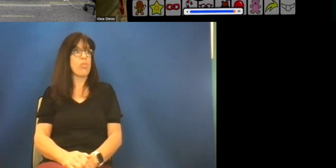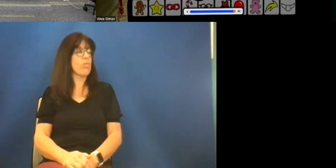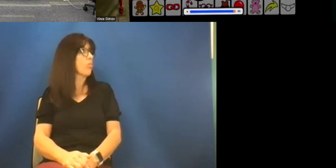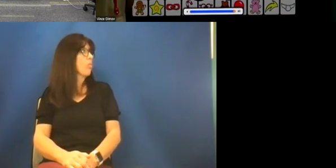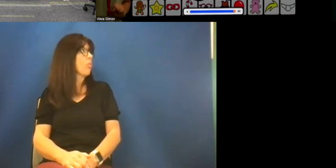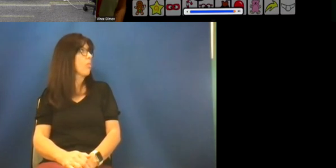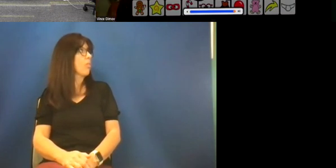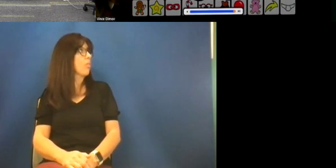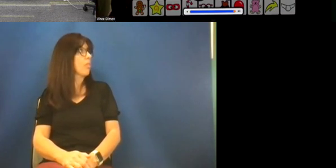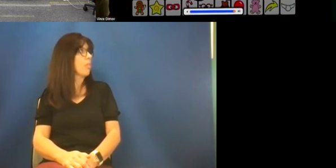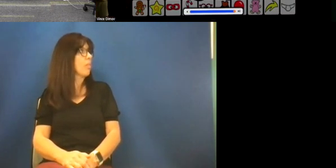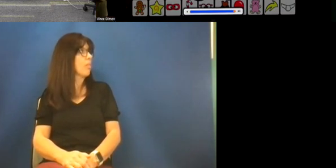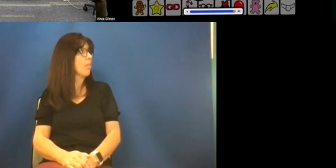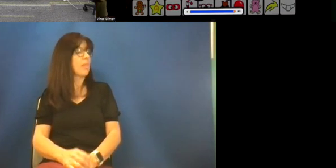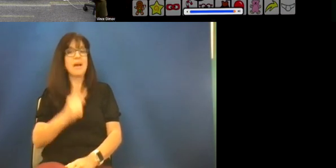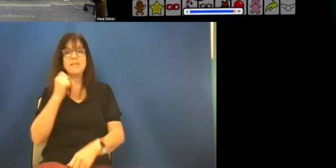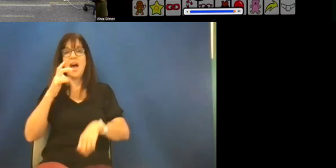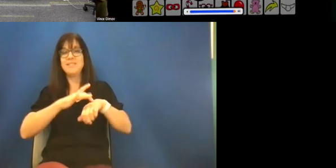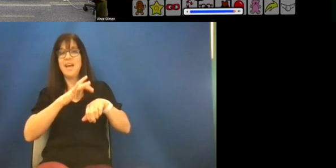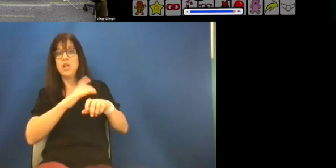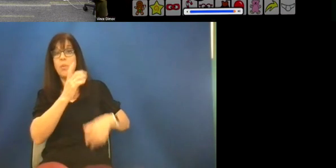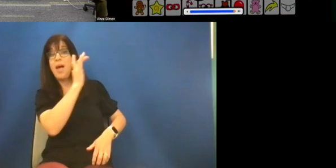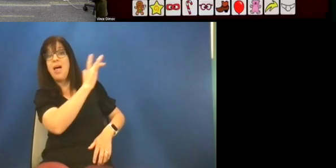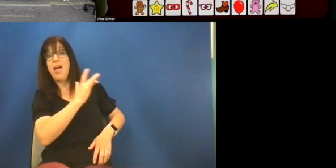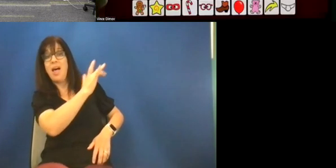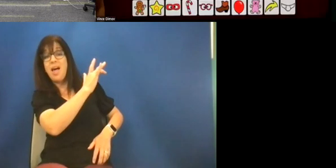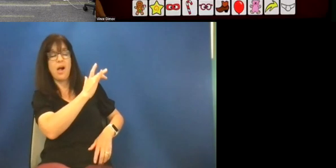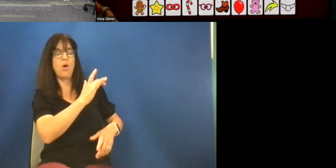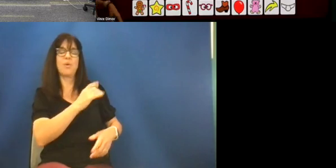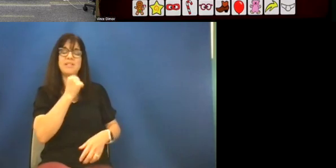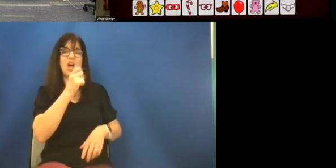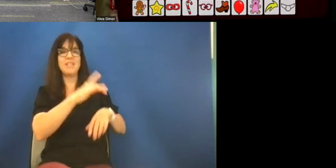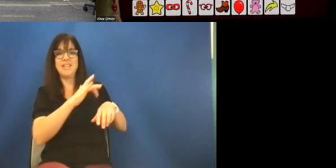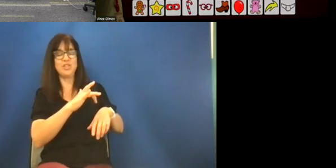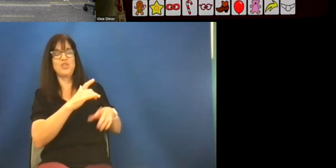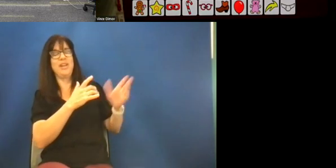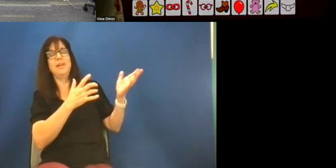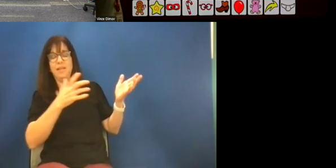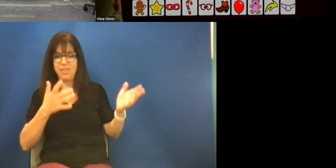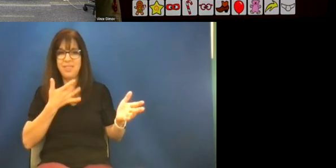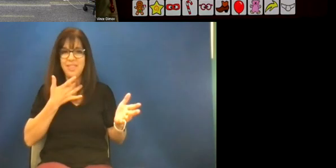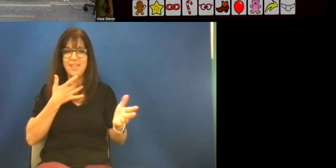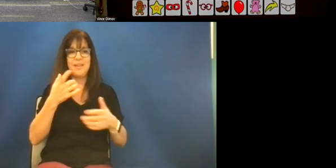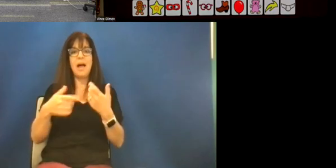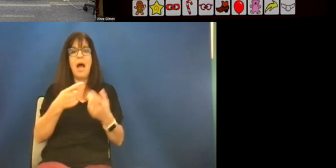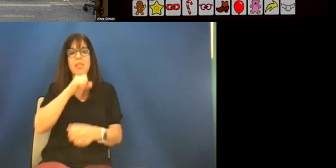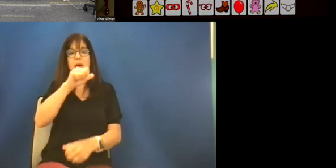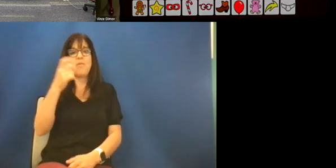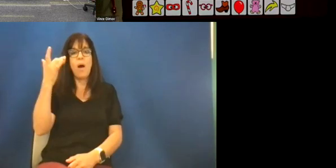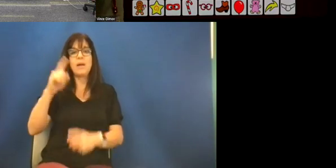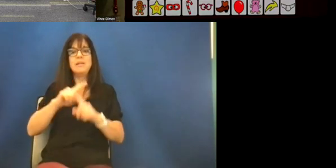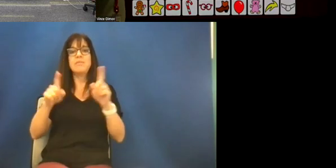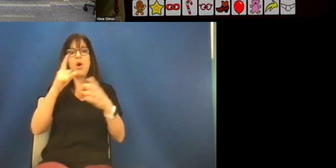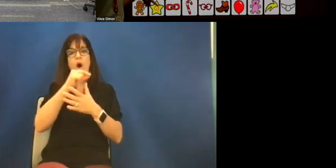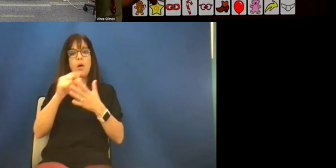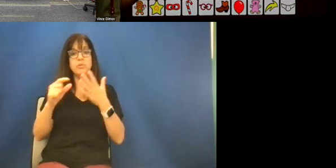I love, oh gosh, it's not touched. Shoot. Okay, this one I love because all these different options.